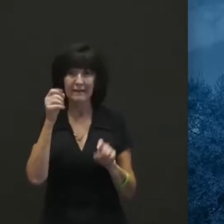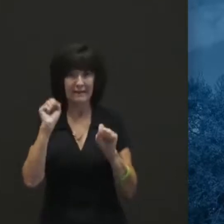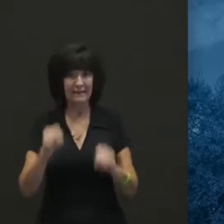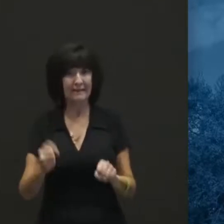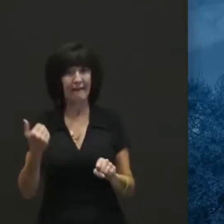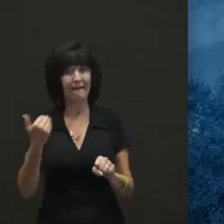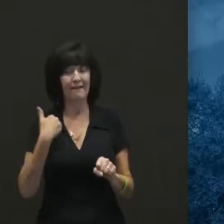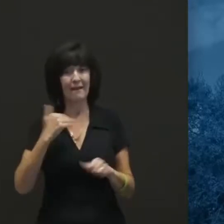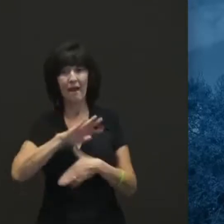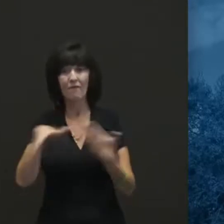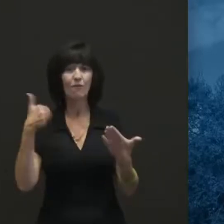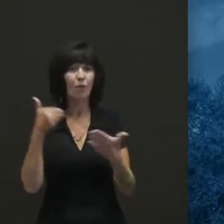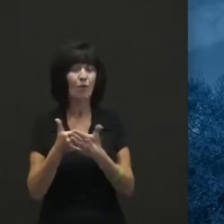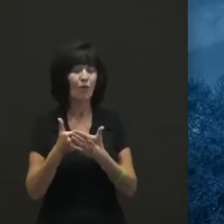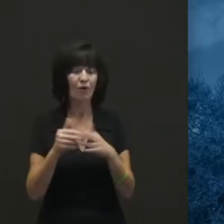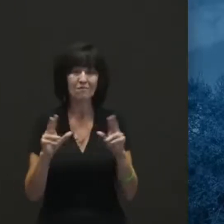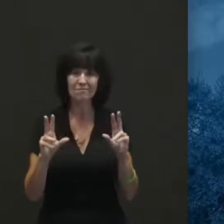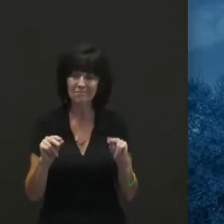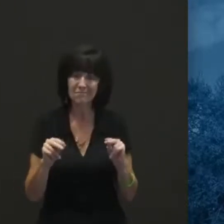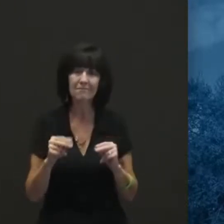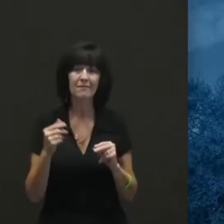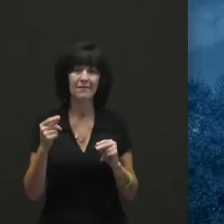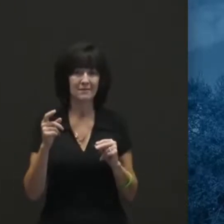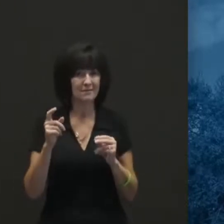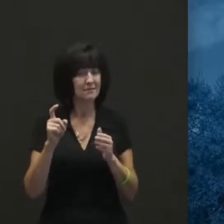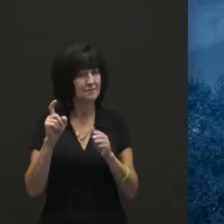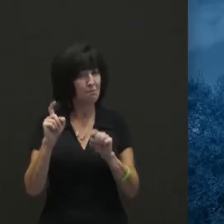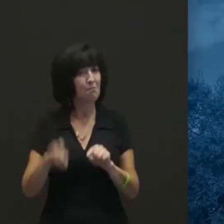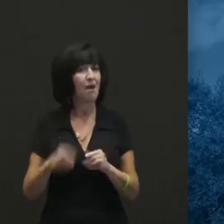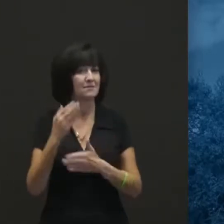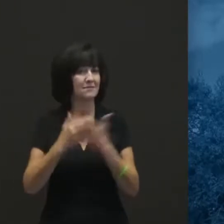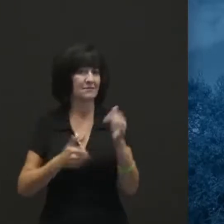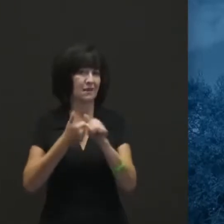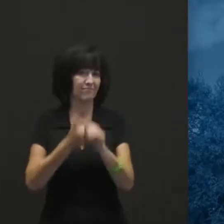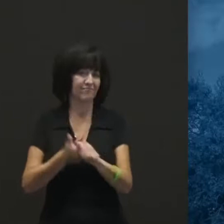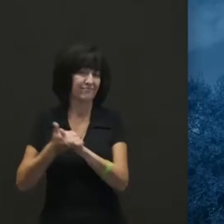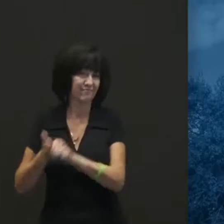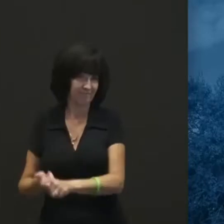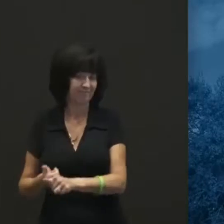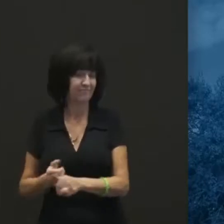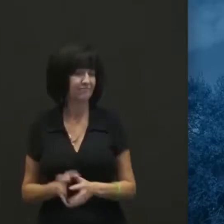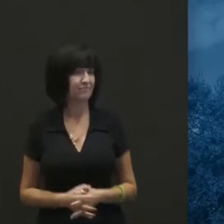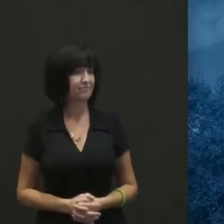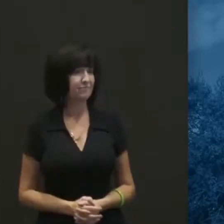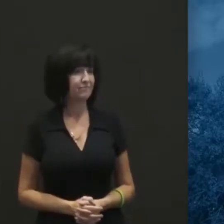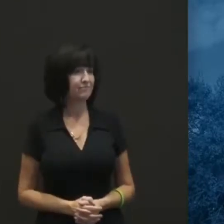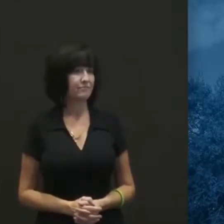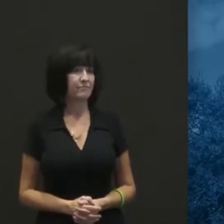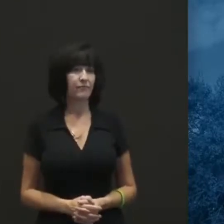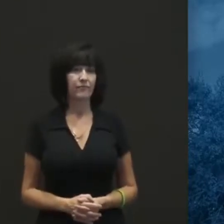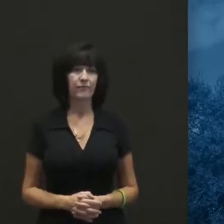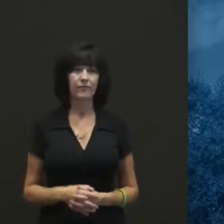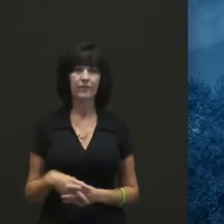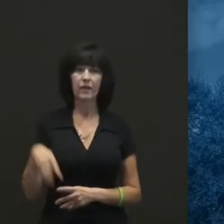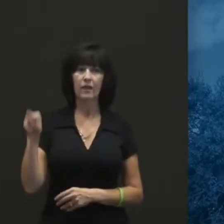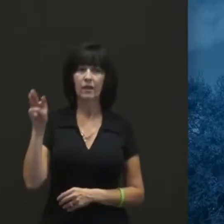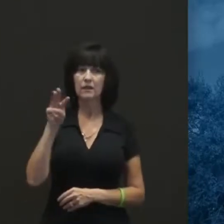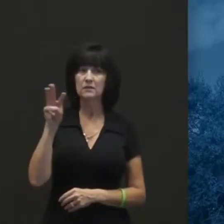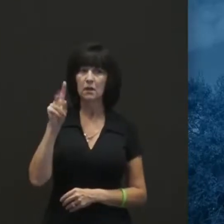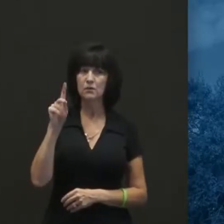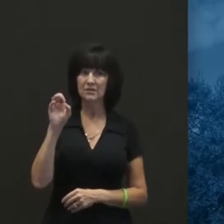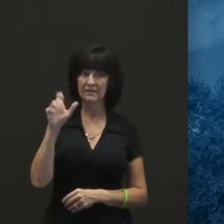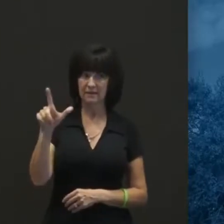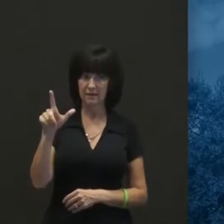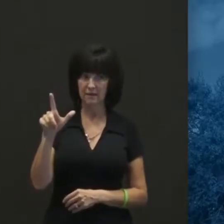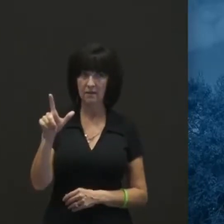obviously risks and limitations with this on the spectator side. So last question from Sean Green at WDEL. As a follow-up